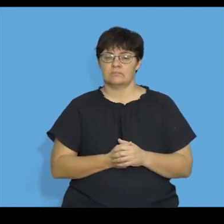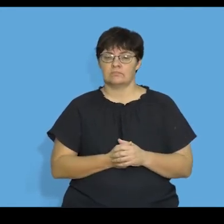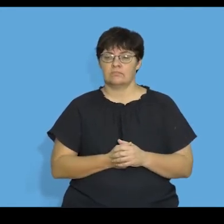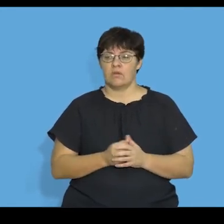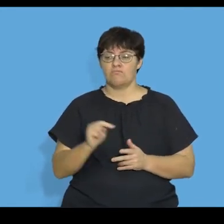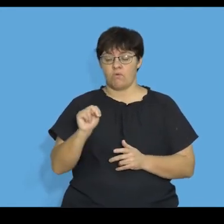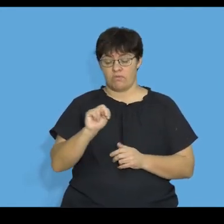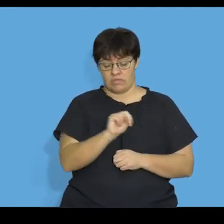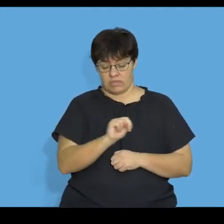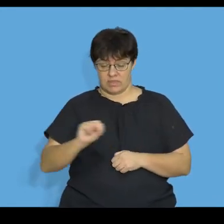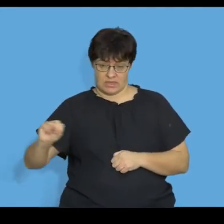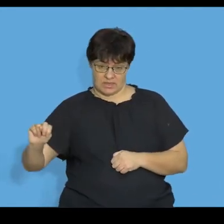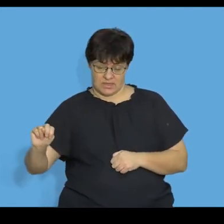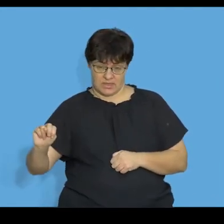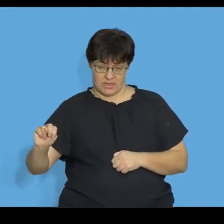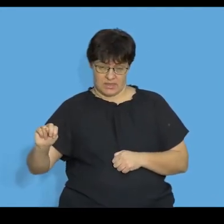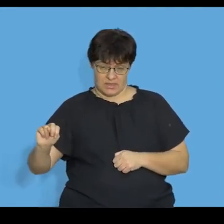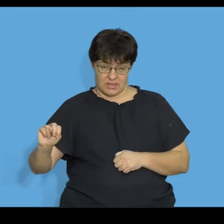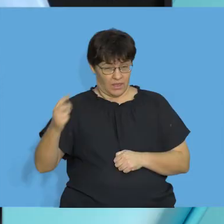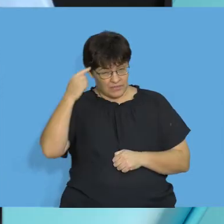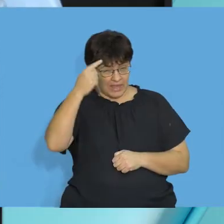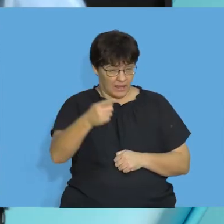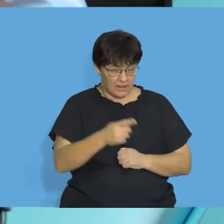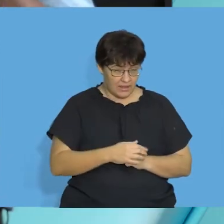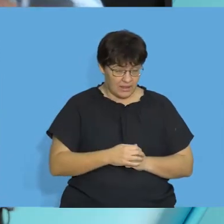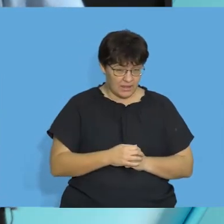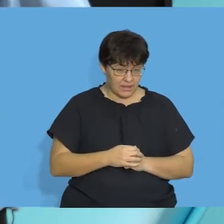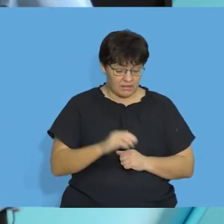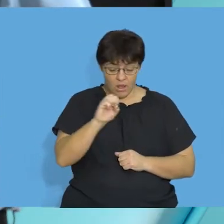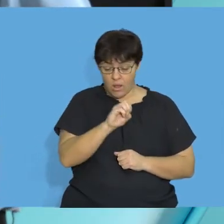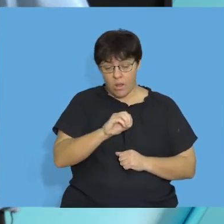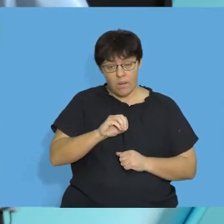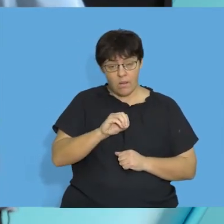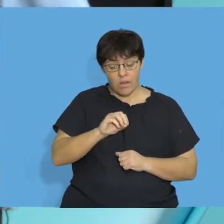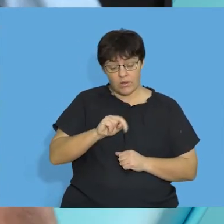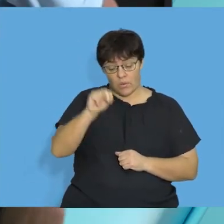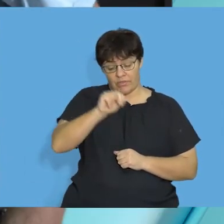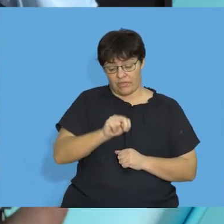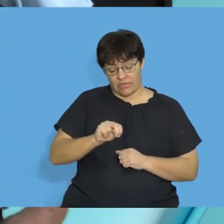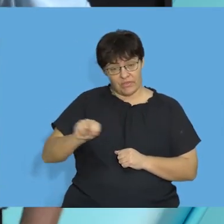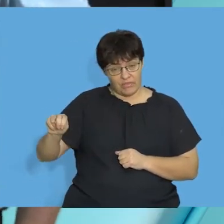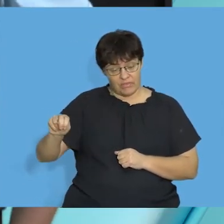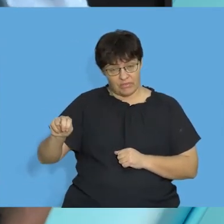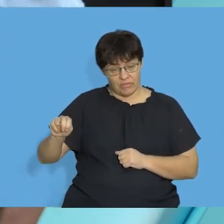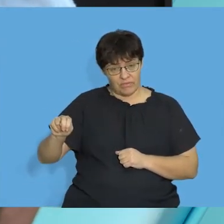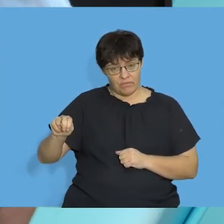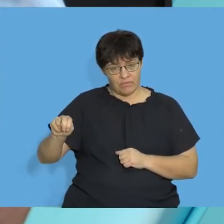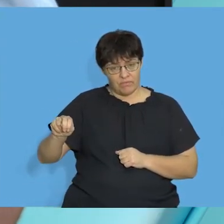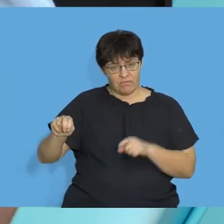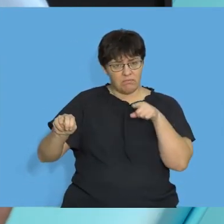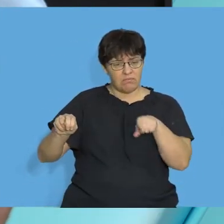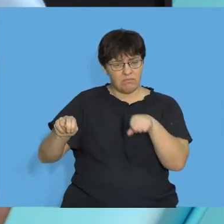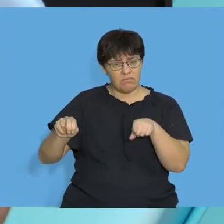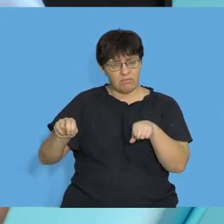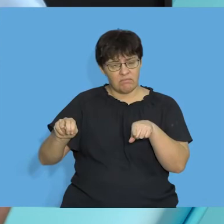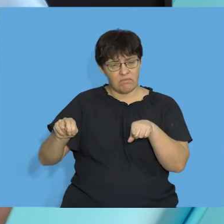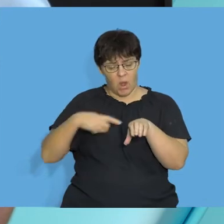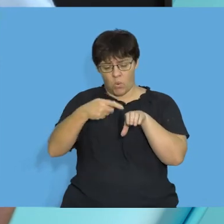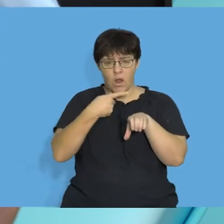Pole away. Think about it. If we're moving the North Pole away, what's going to happen to the end of the